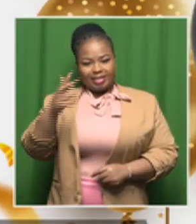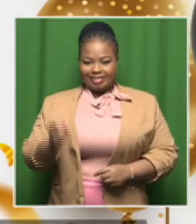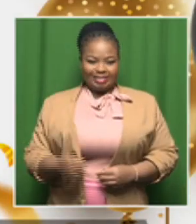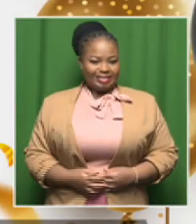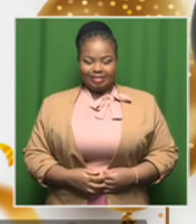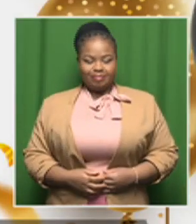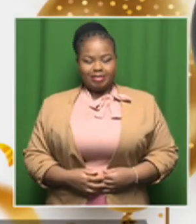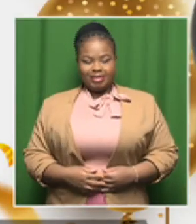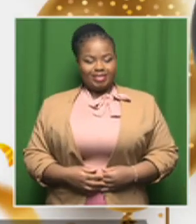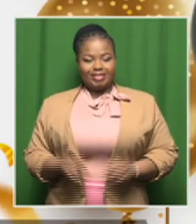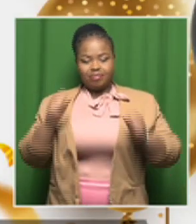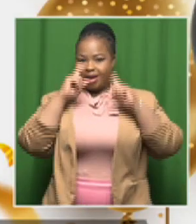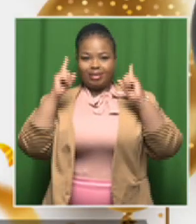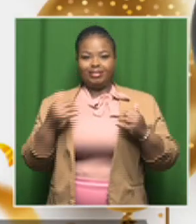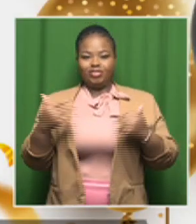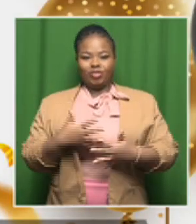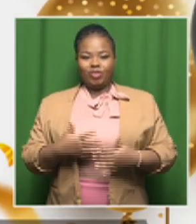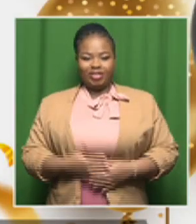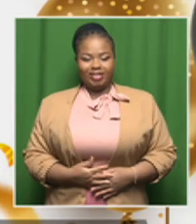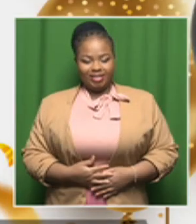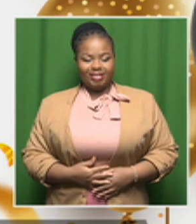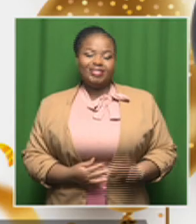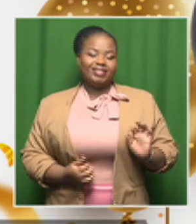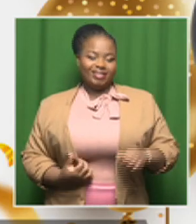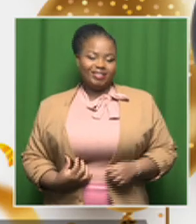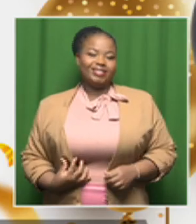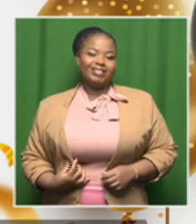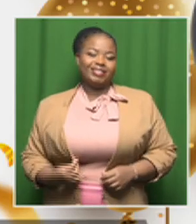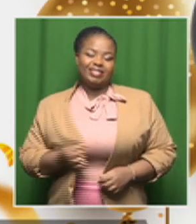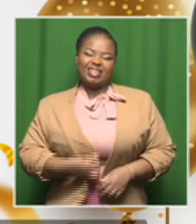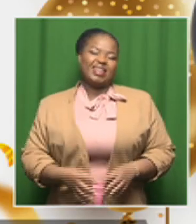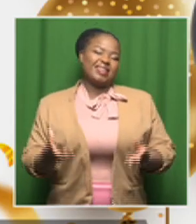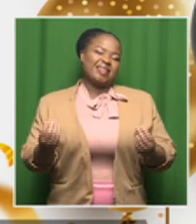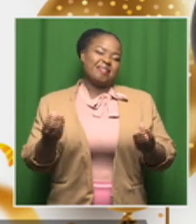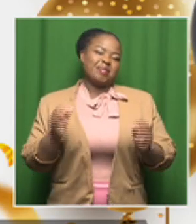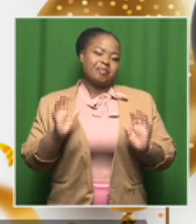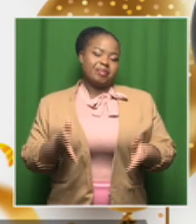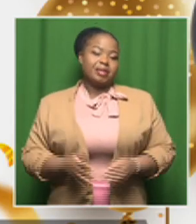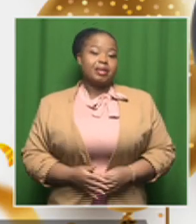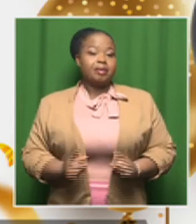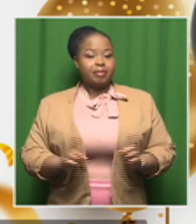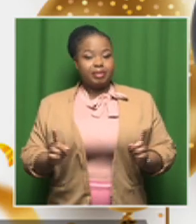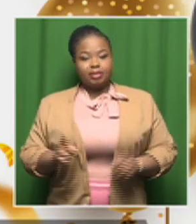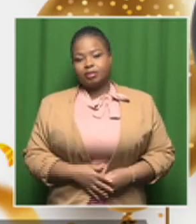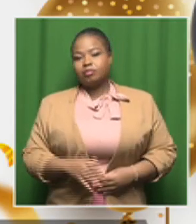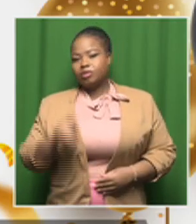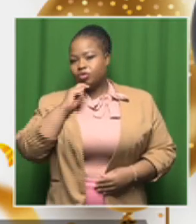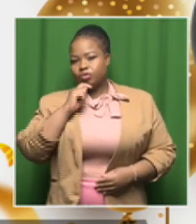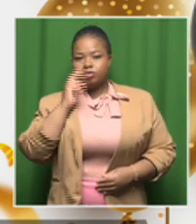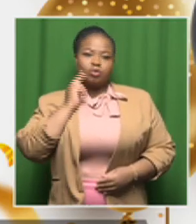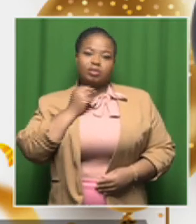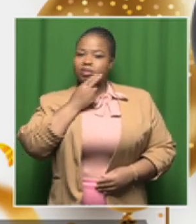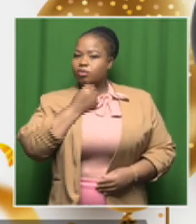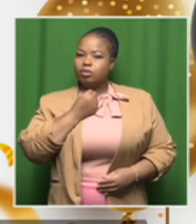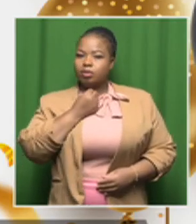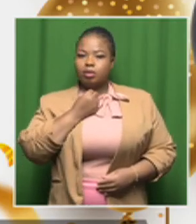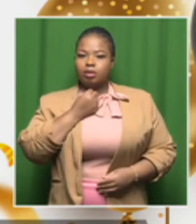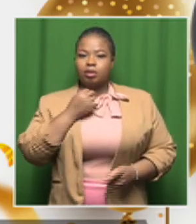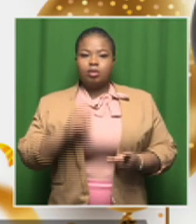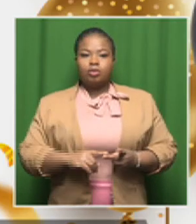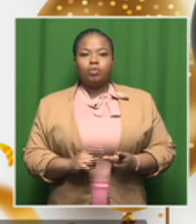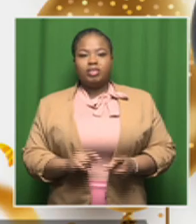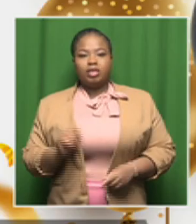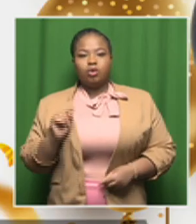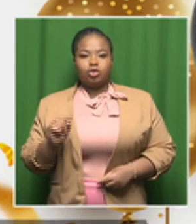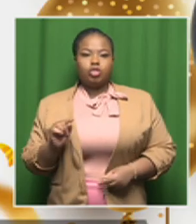Yes, I can imagine. I mean, that's something. It's a number. It's a number. But I must tell you, it's been very nice meeting up with other